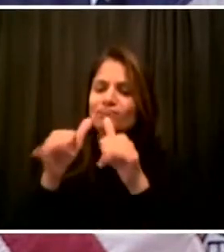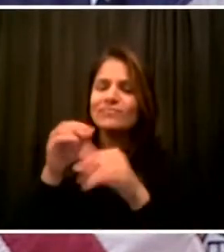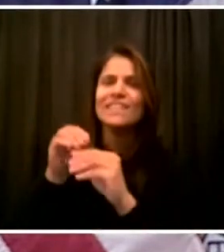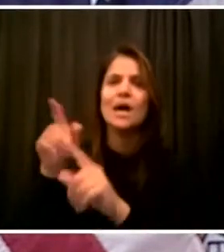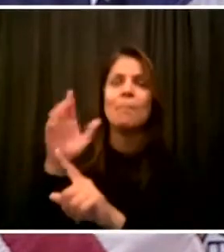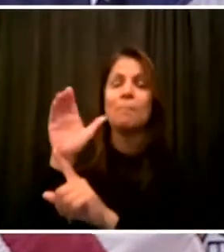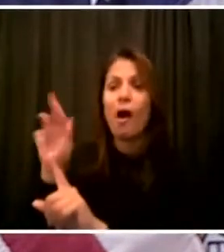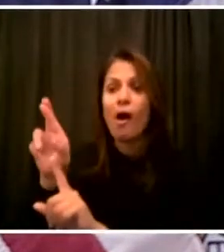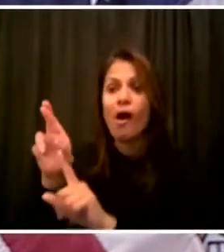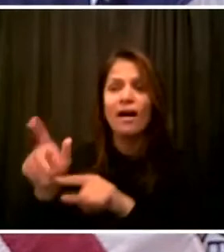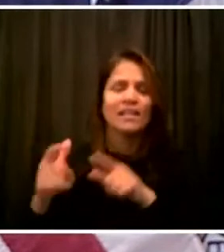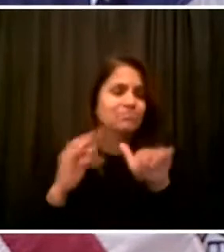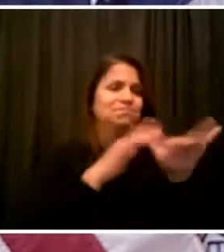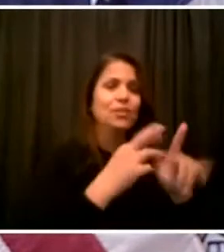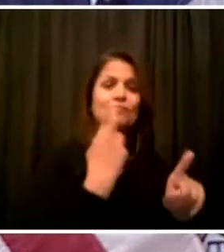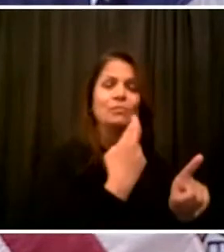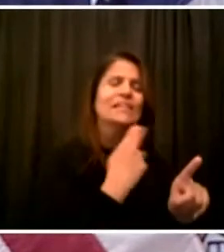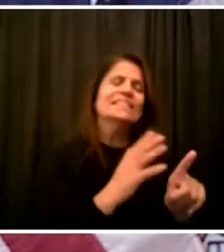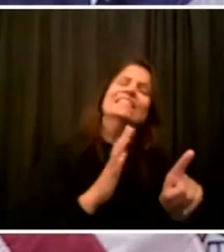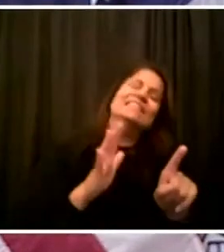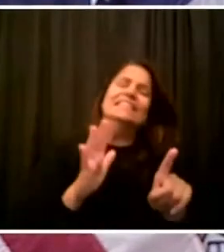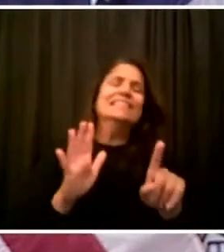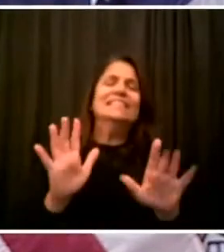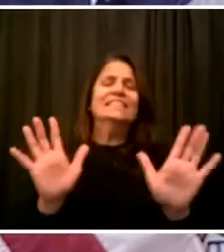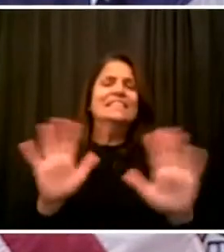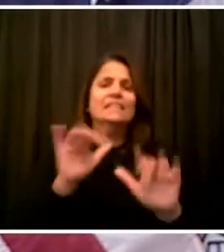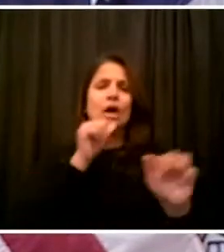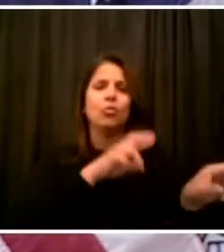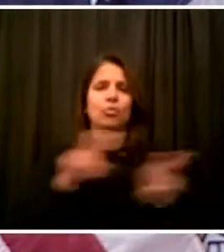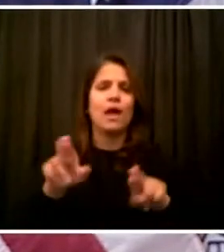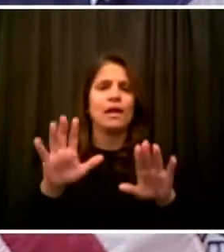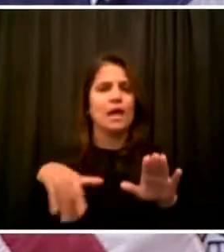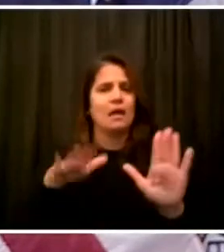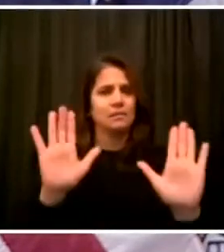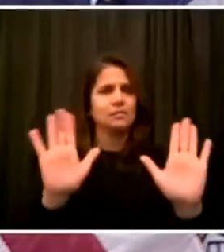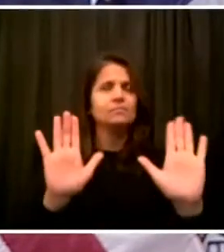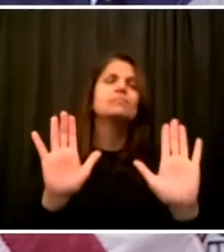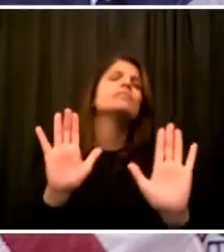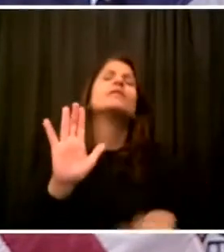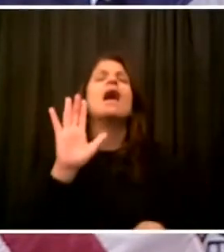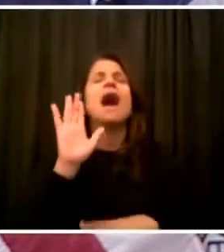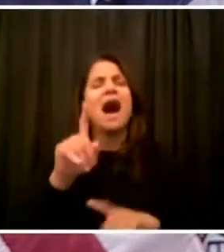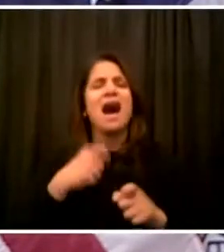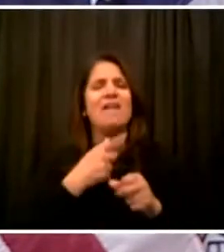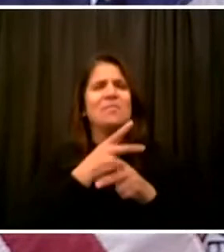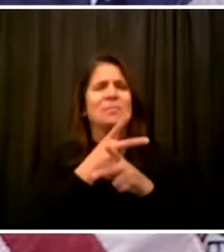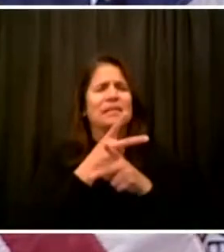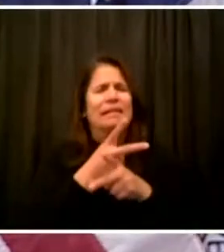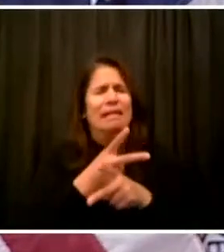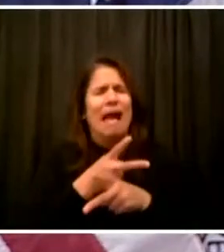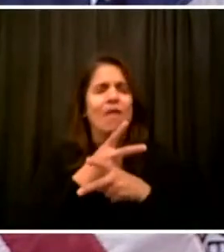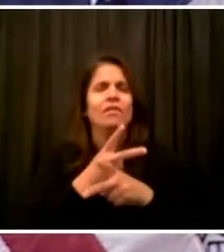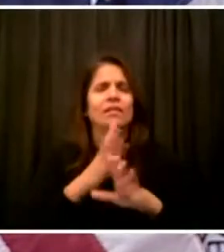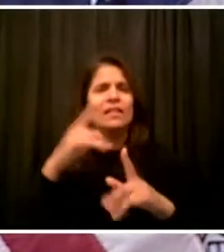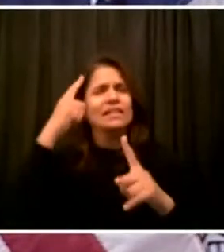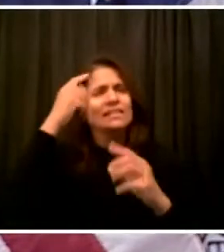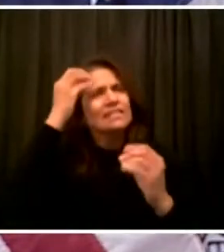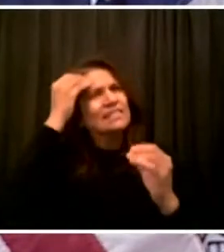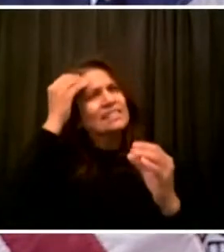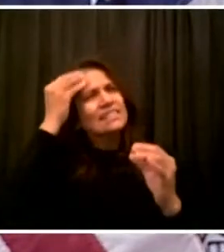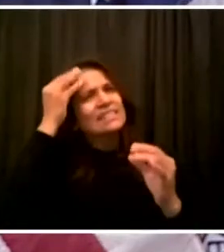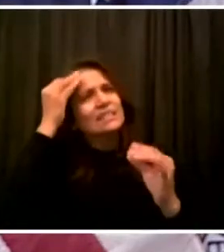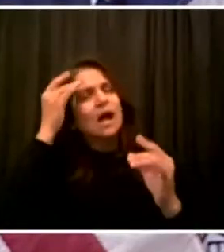certain atmosphere to be effective. That's what people want. And so we have to sort of figure out that trifecta, if you will.